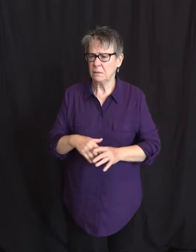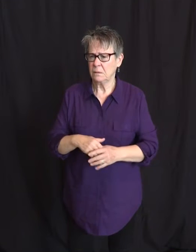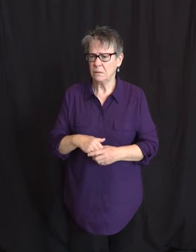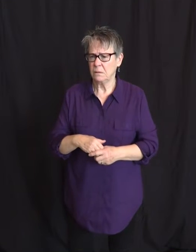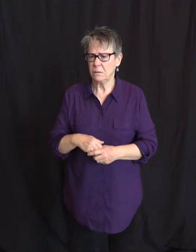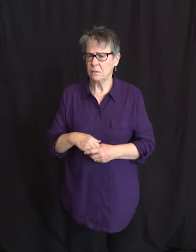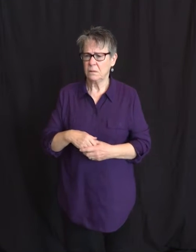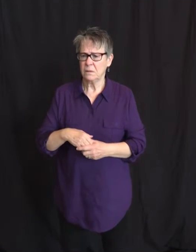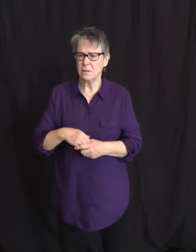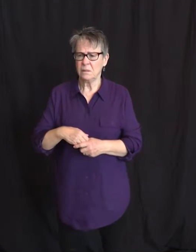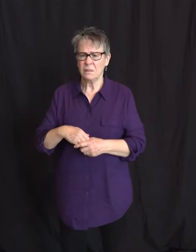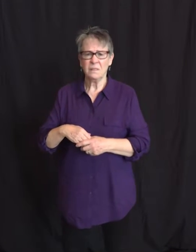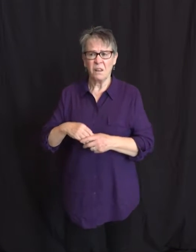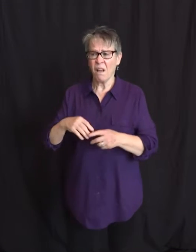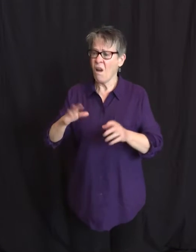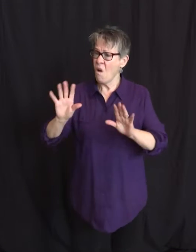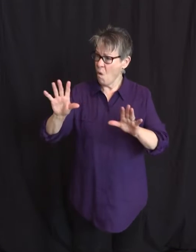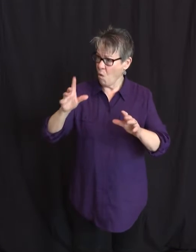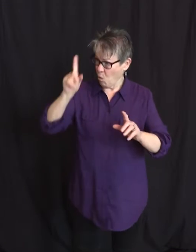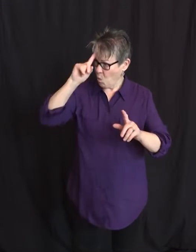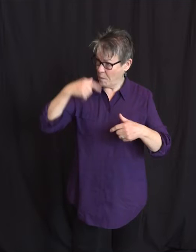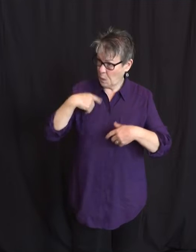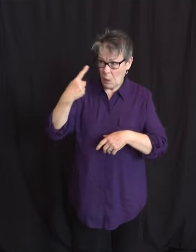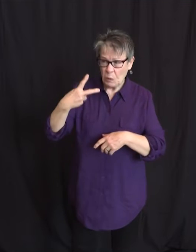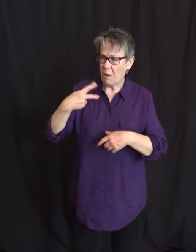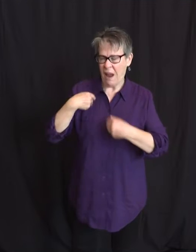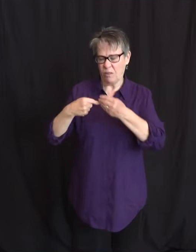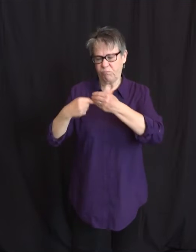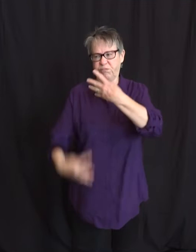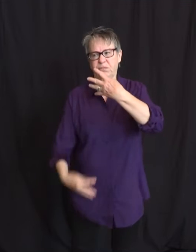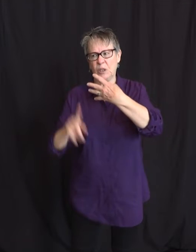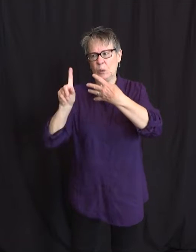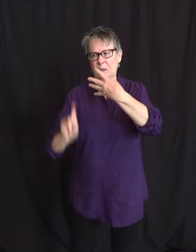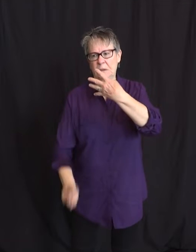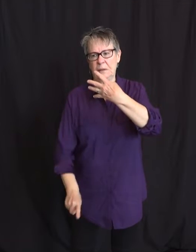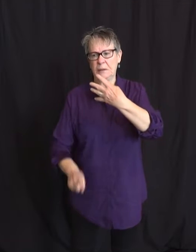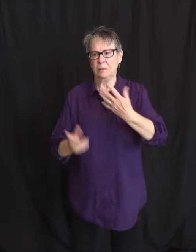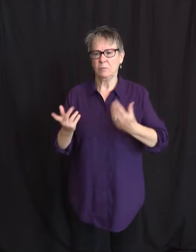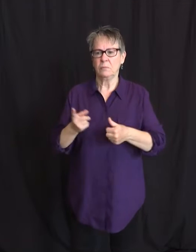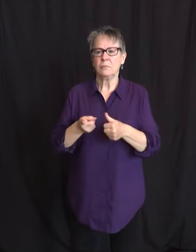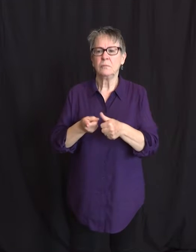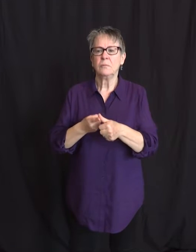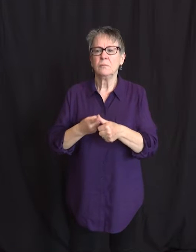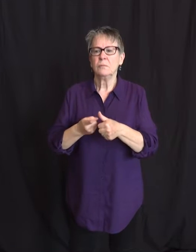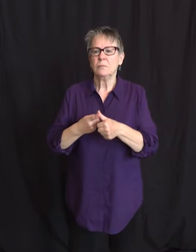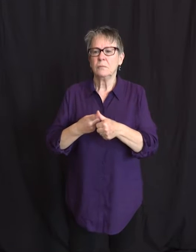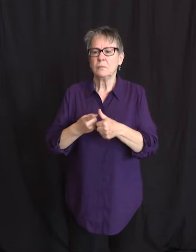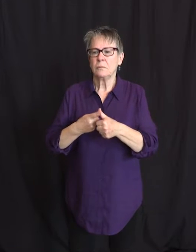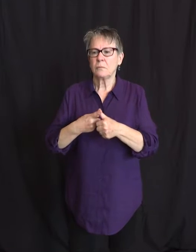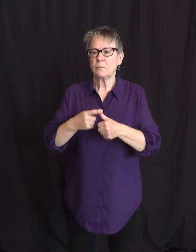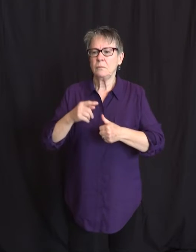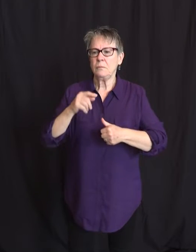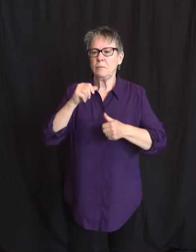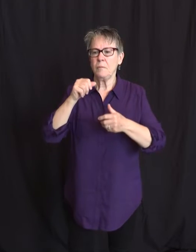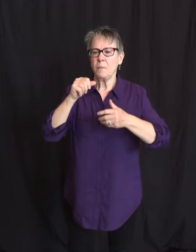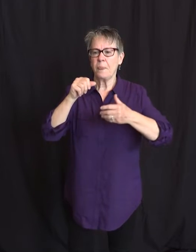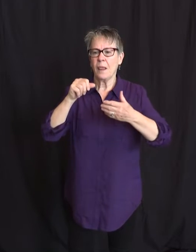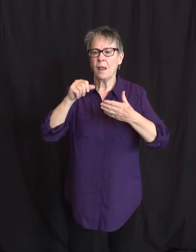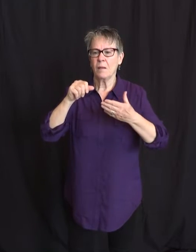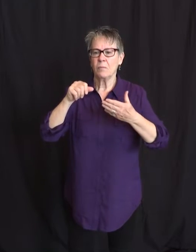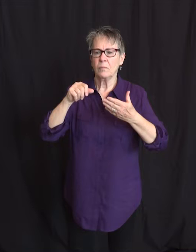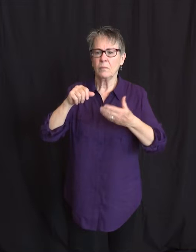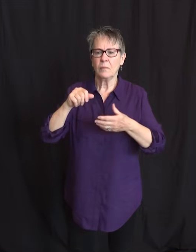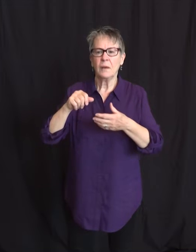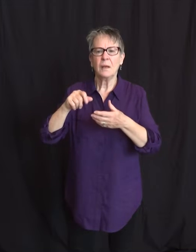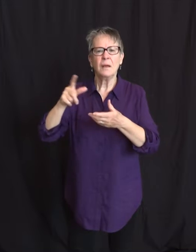So we reported this weekend that some mail-in ballots delivered to apartment buildings are simply being left in the